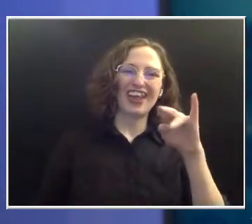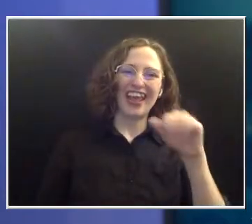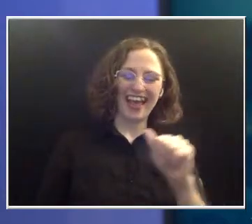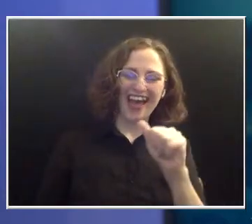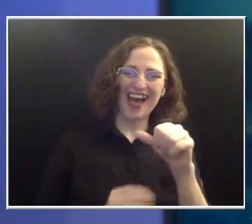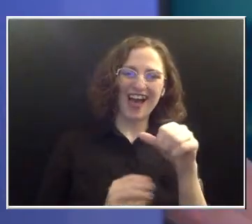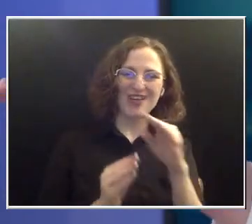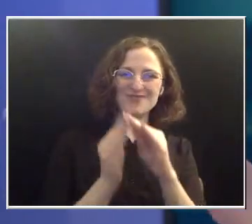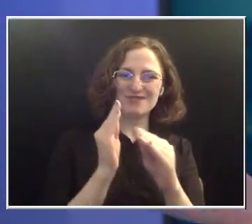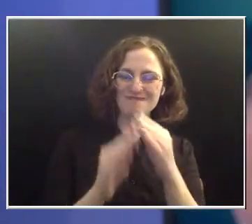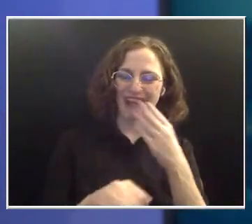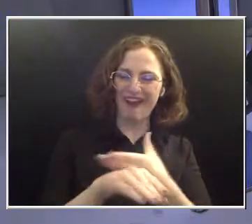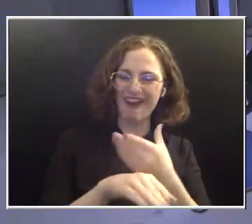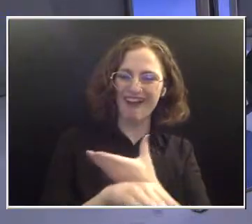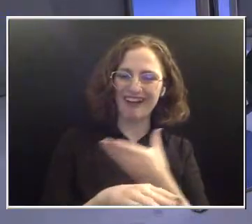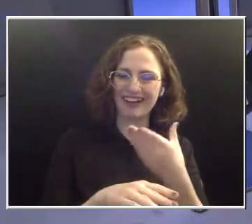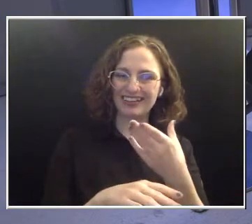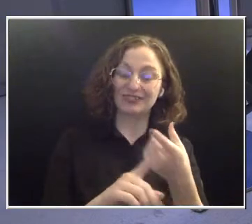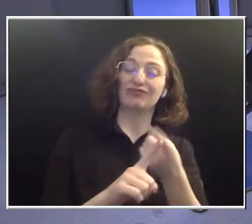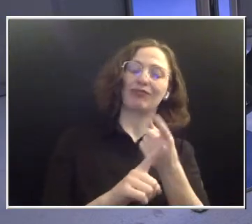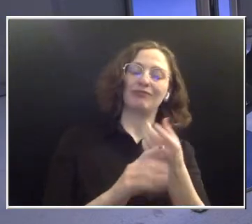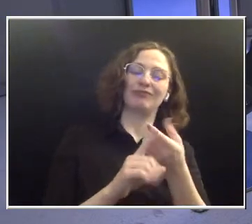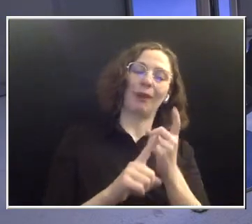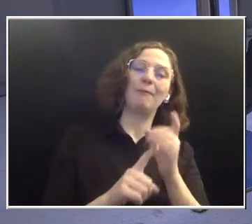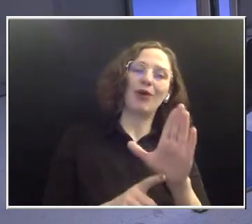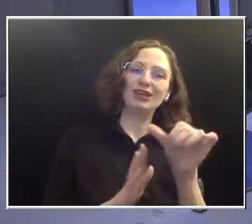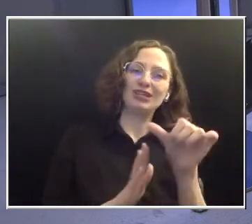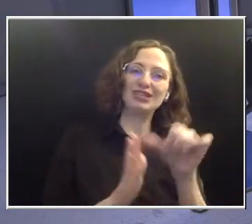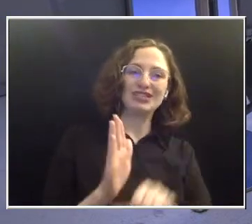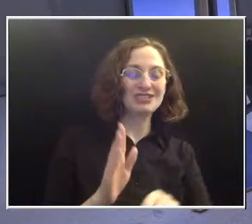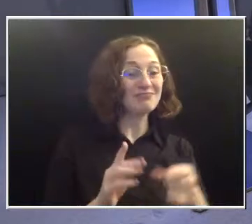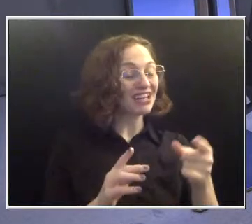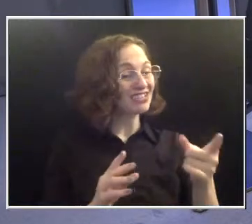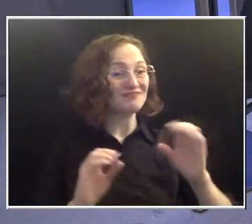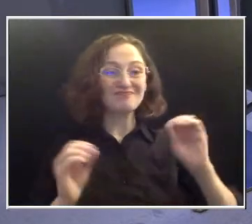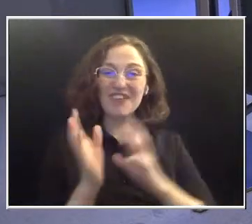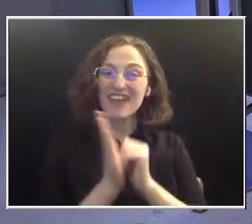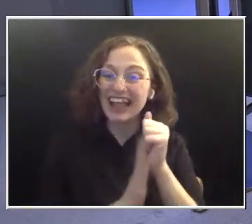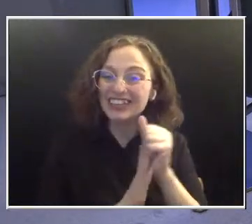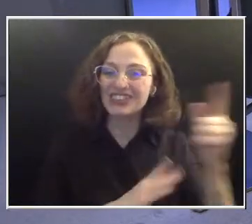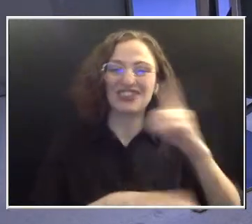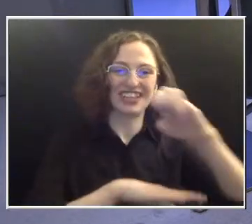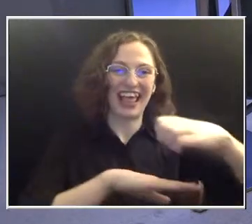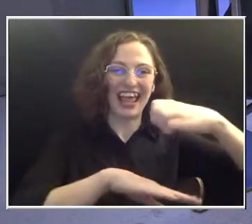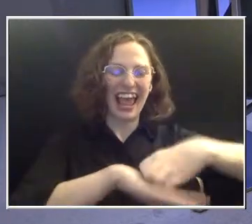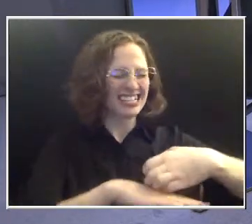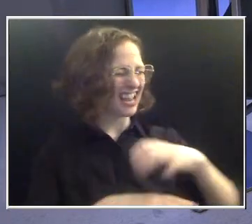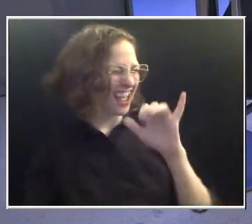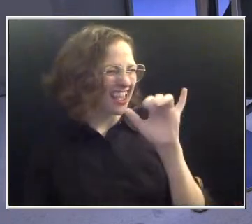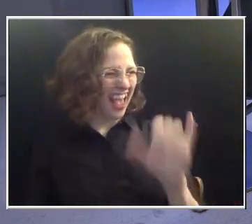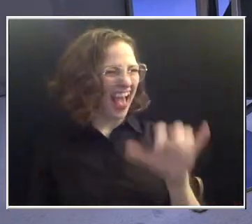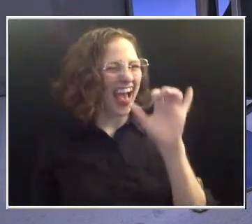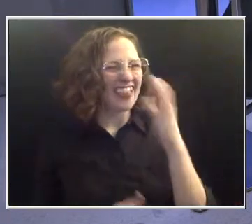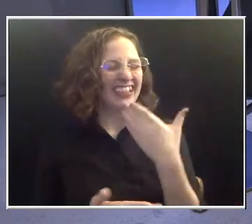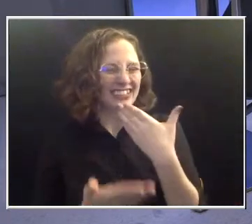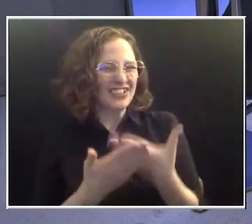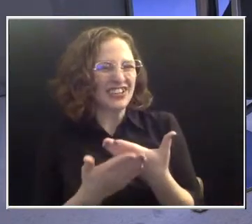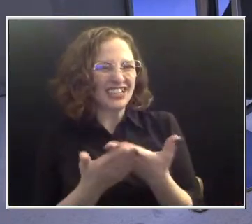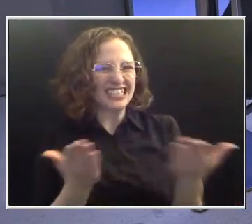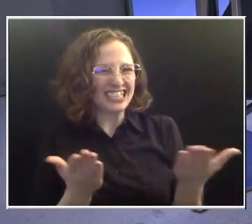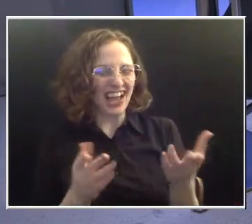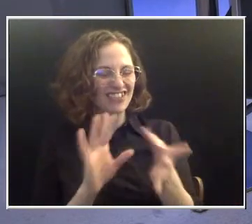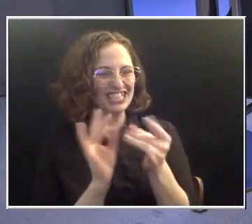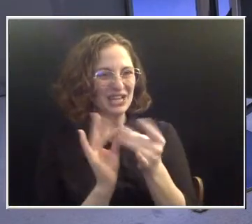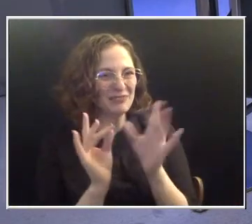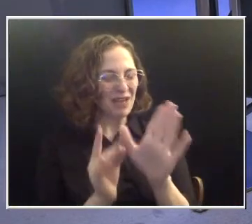and engaged. I know. So. Let's talk about let's get to the good stuff. Let's talk about the men in your life. Tell us